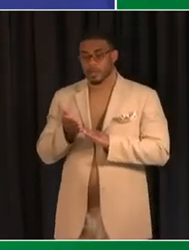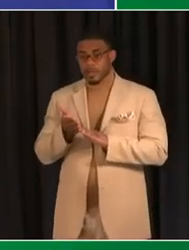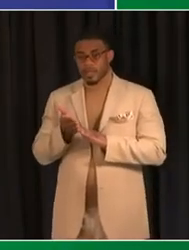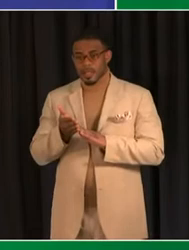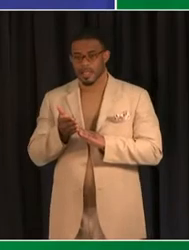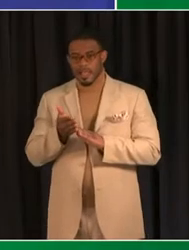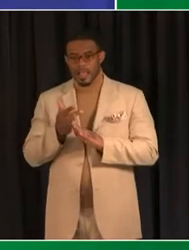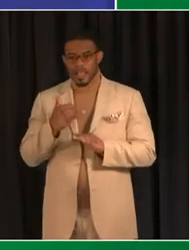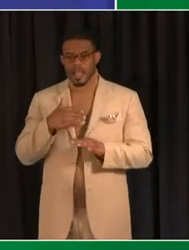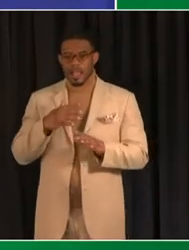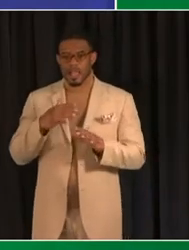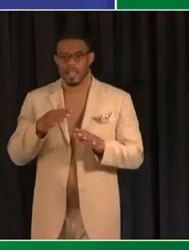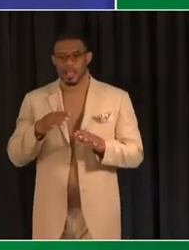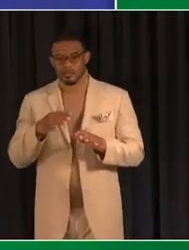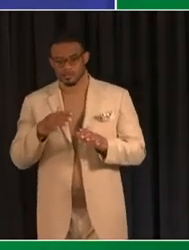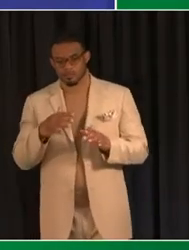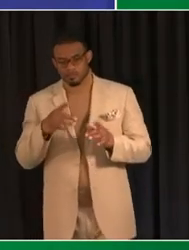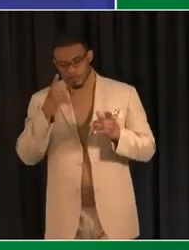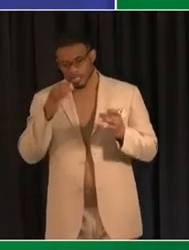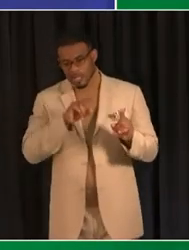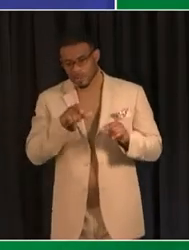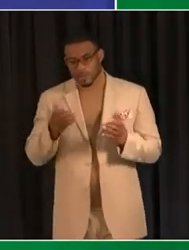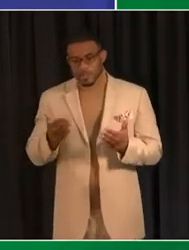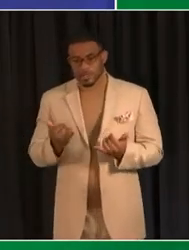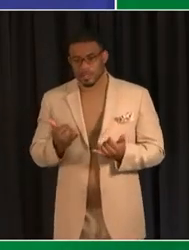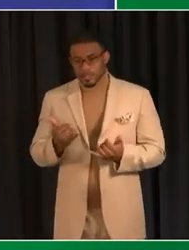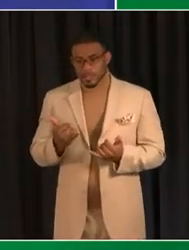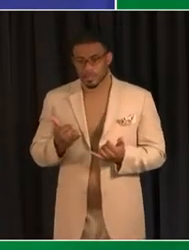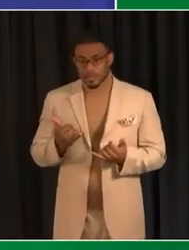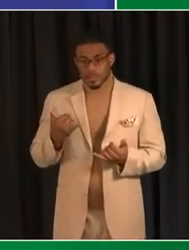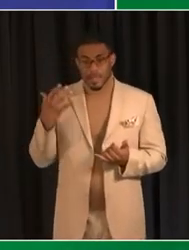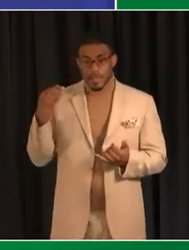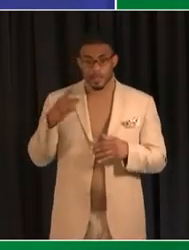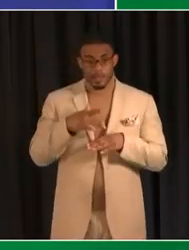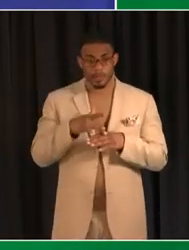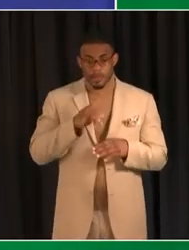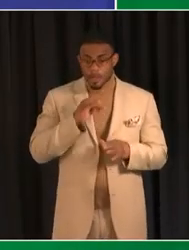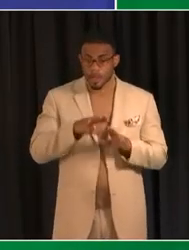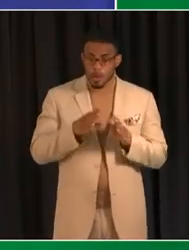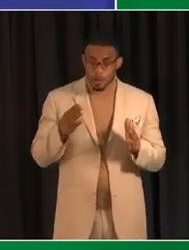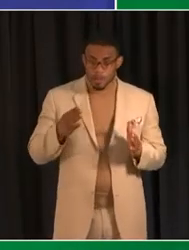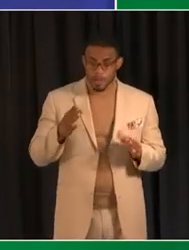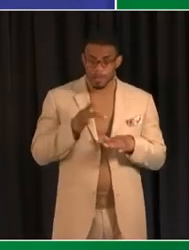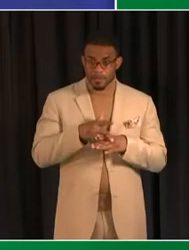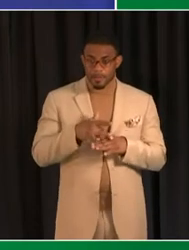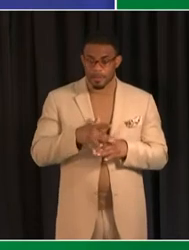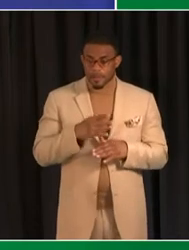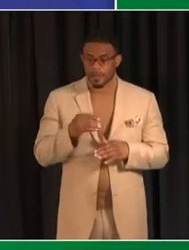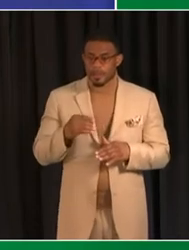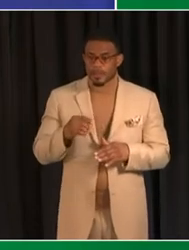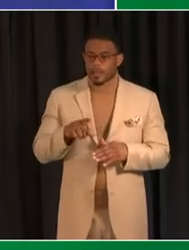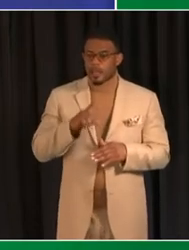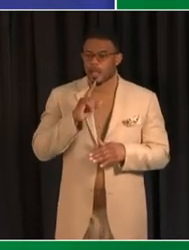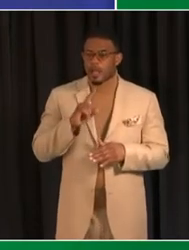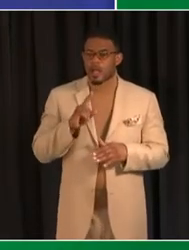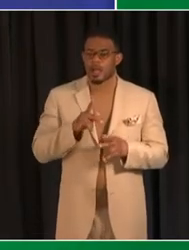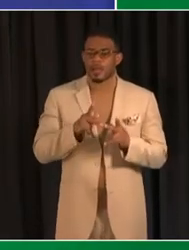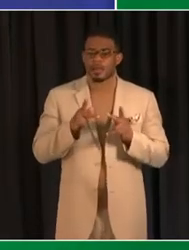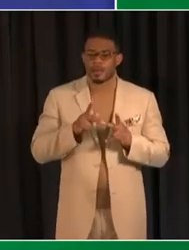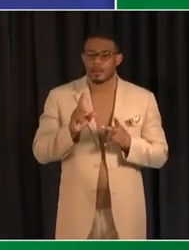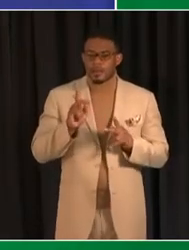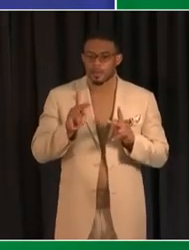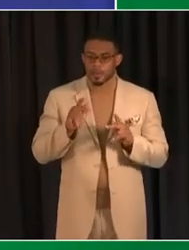operating. I took it to come here today. The outdoor spaces are open and available, and there